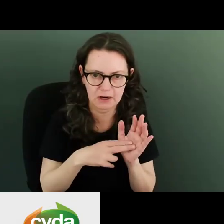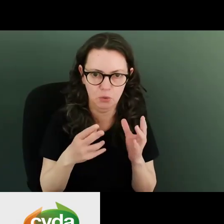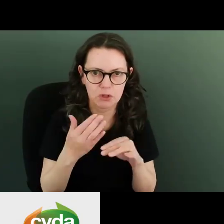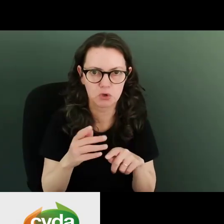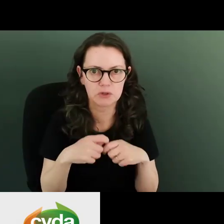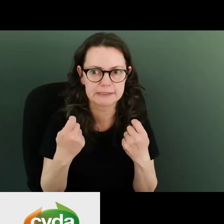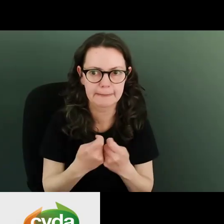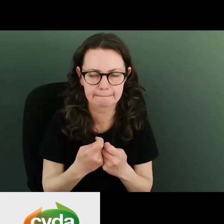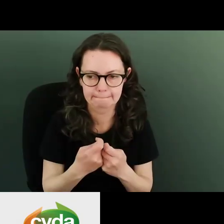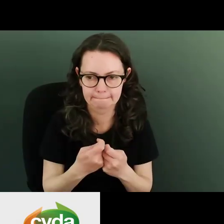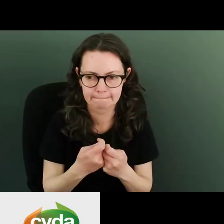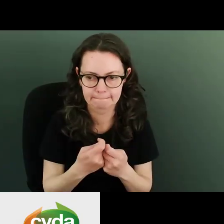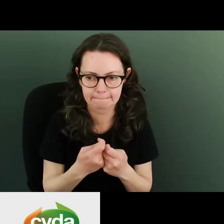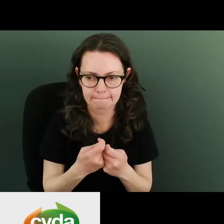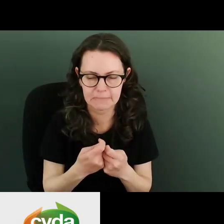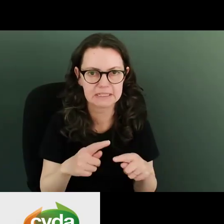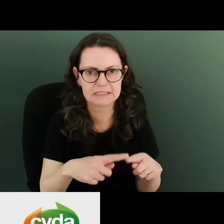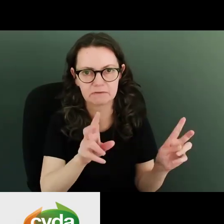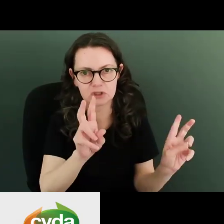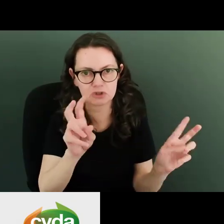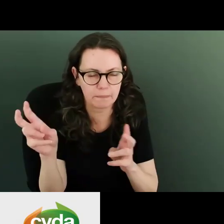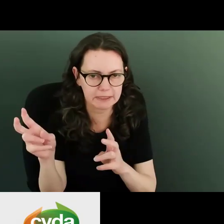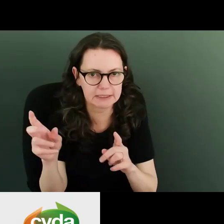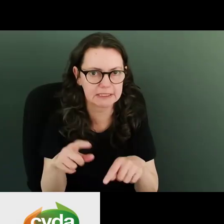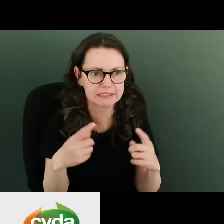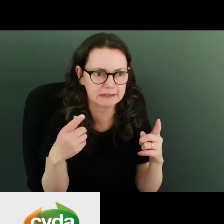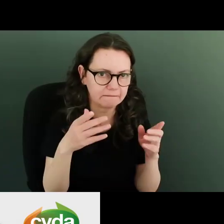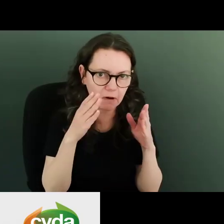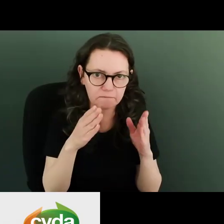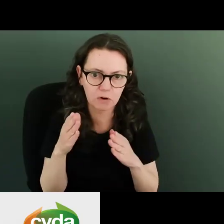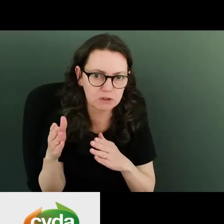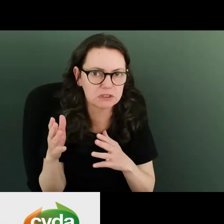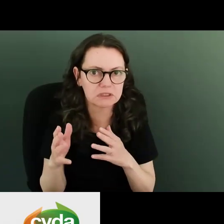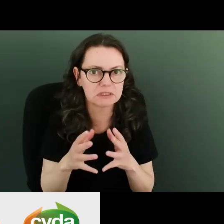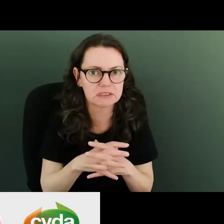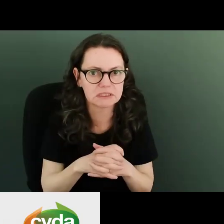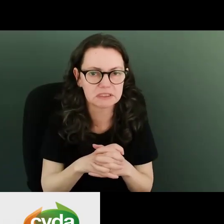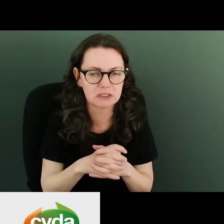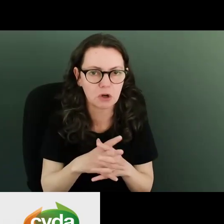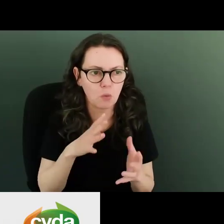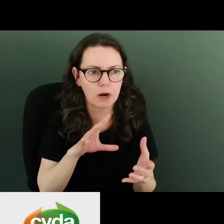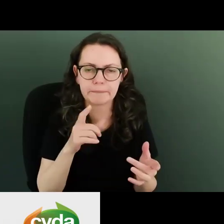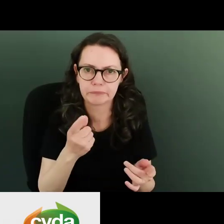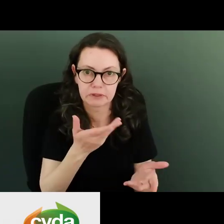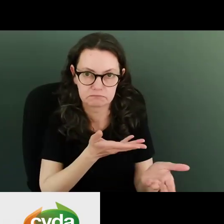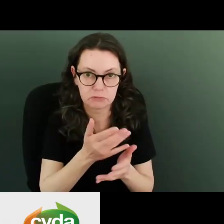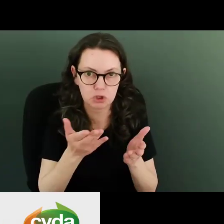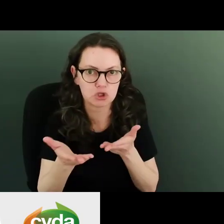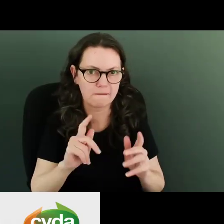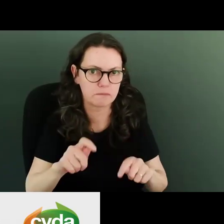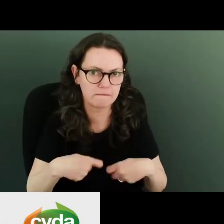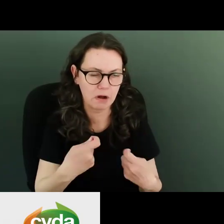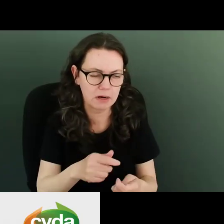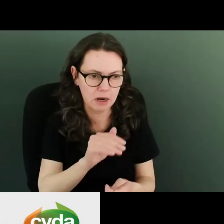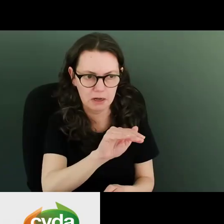of co-designers, different topics, different focuses. We're wanting to connect with service providers more, and obviously, as we talked about,